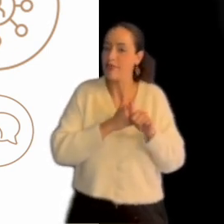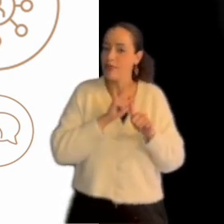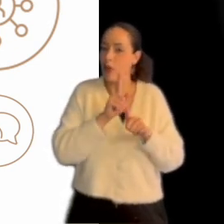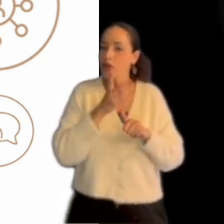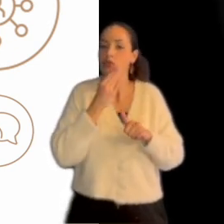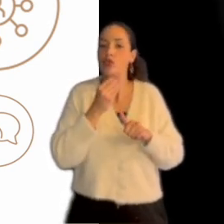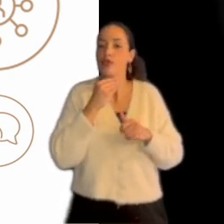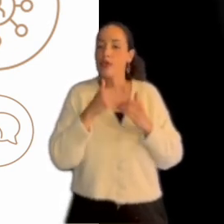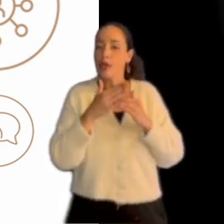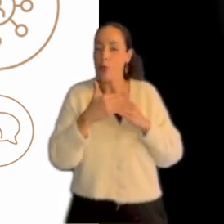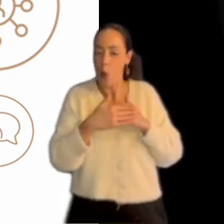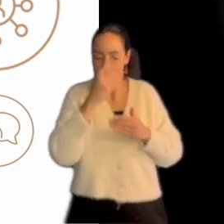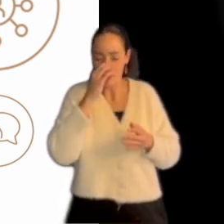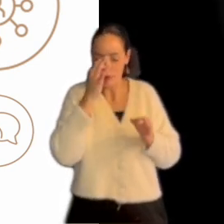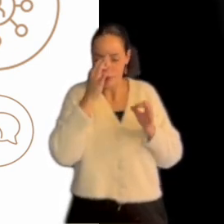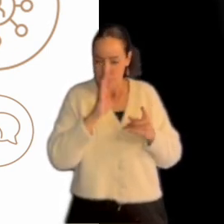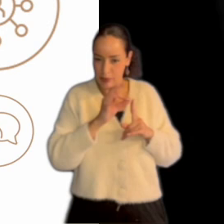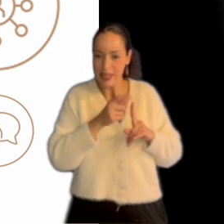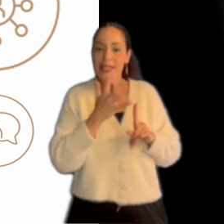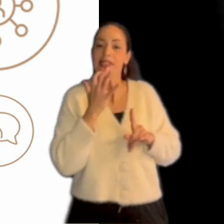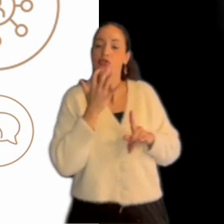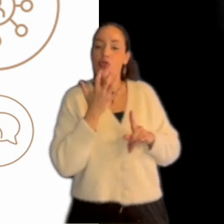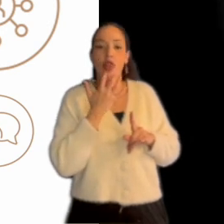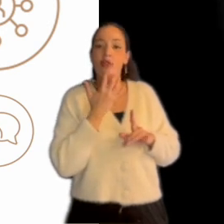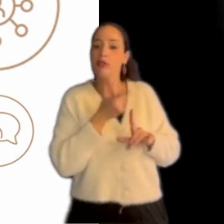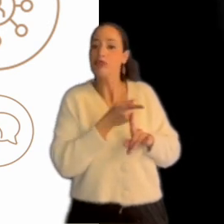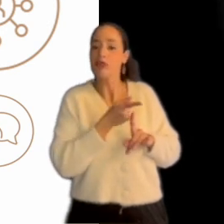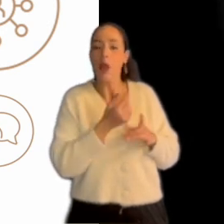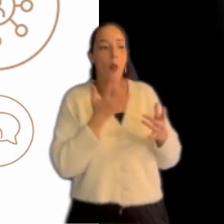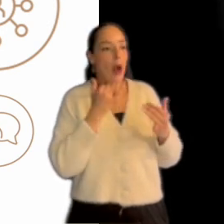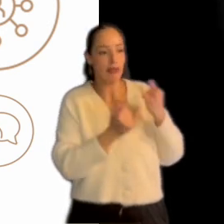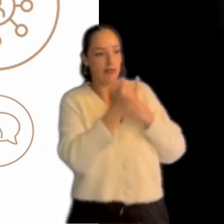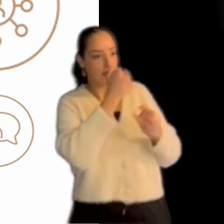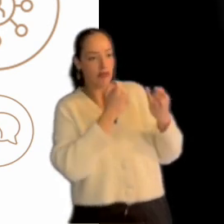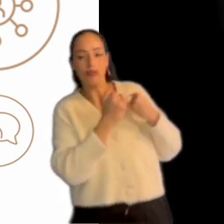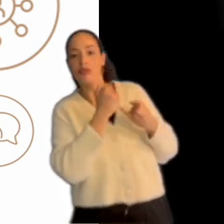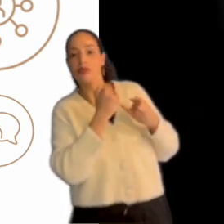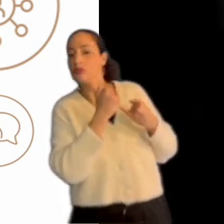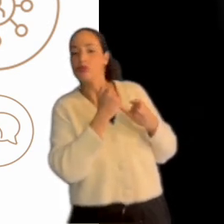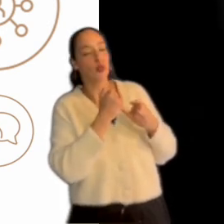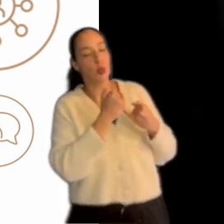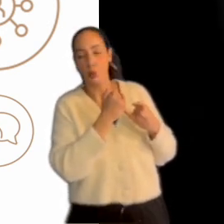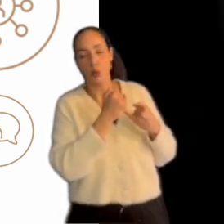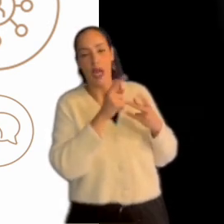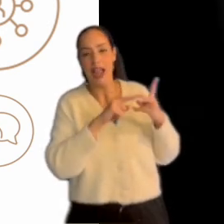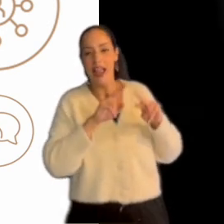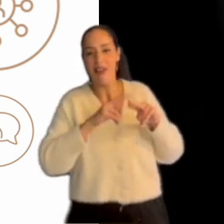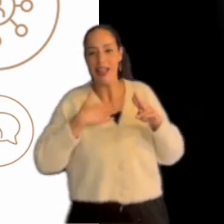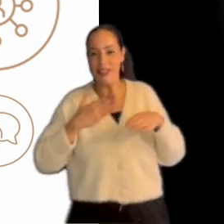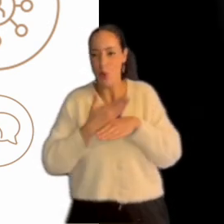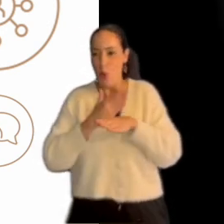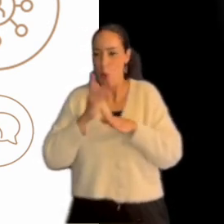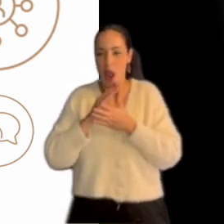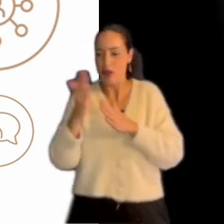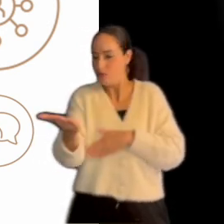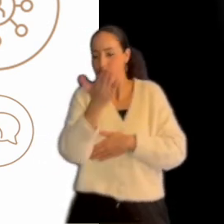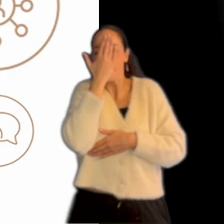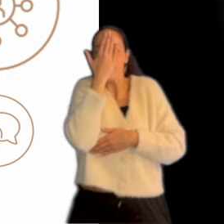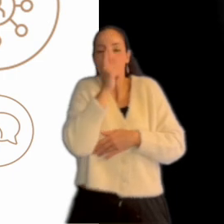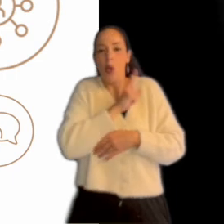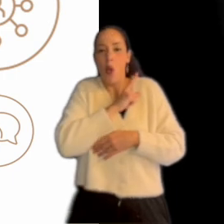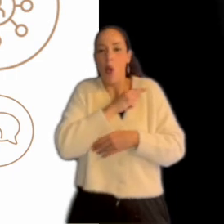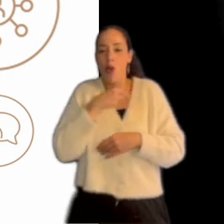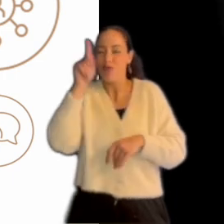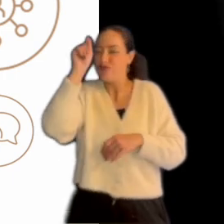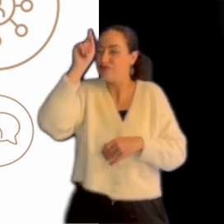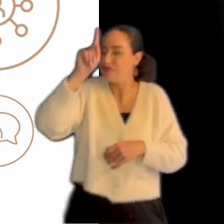short notice in the event of a crisis. He listens and responds when I seek advice and reminds me of what I've achieved when I feel helpless and